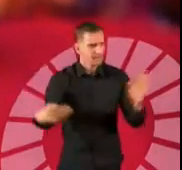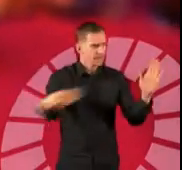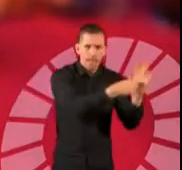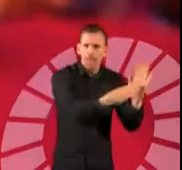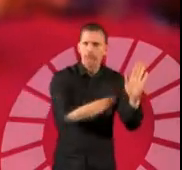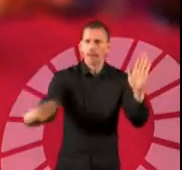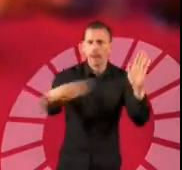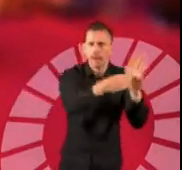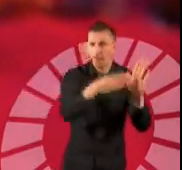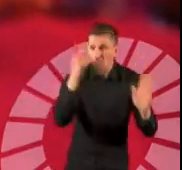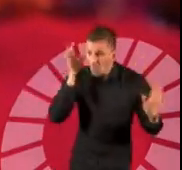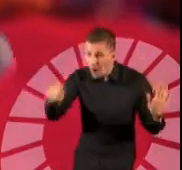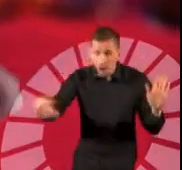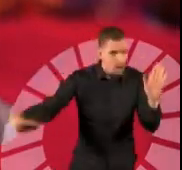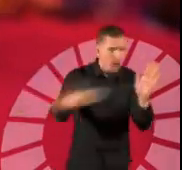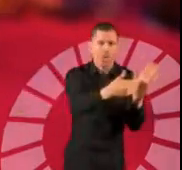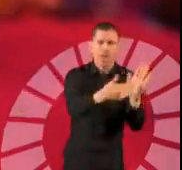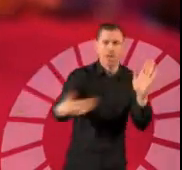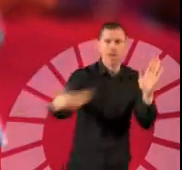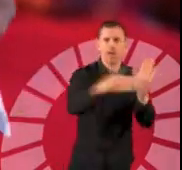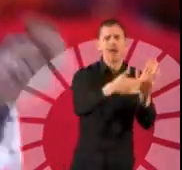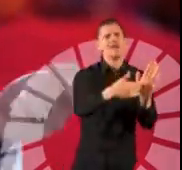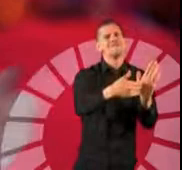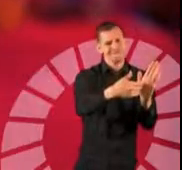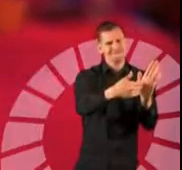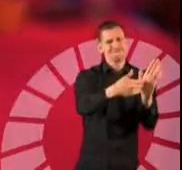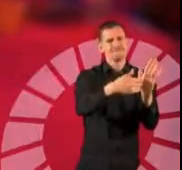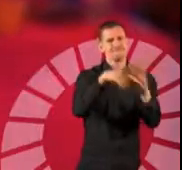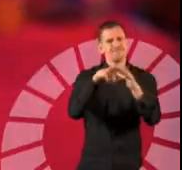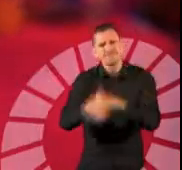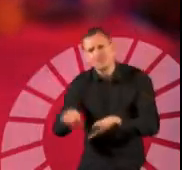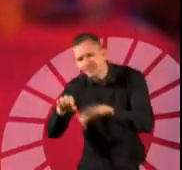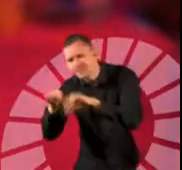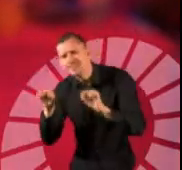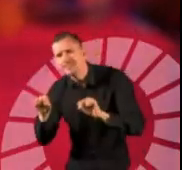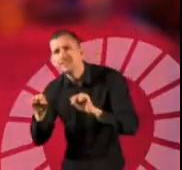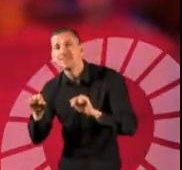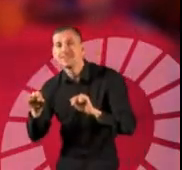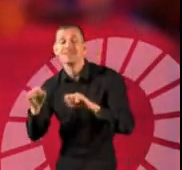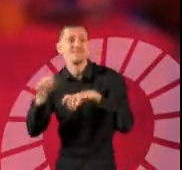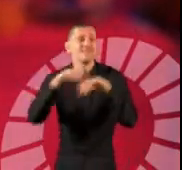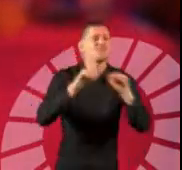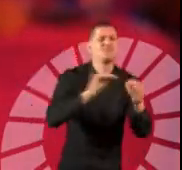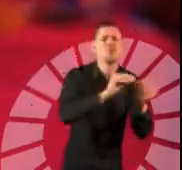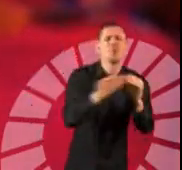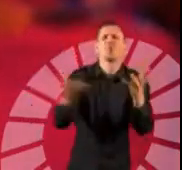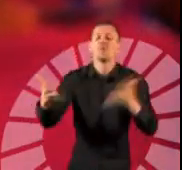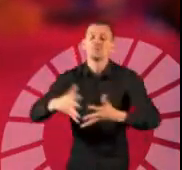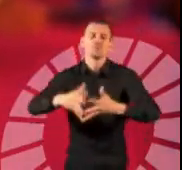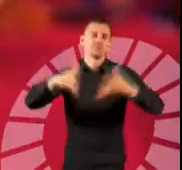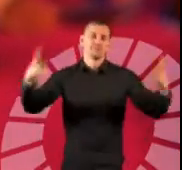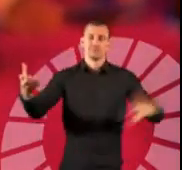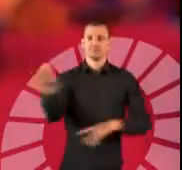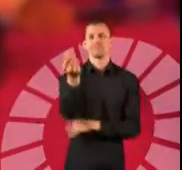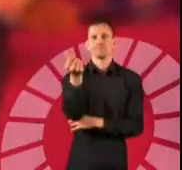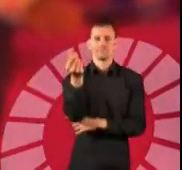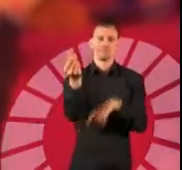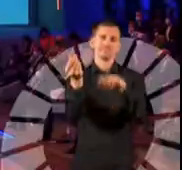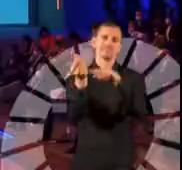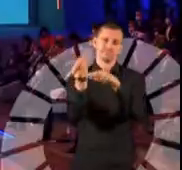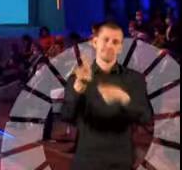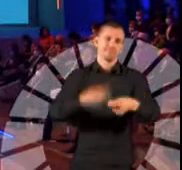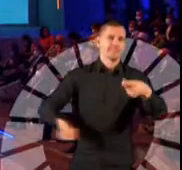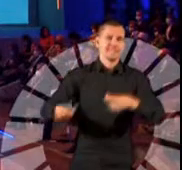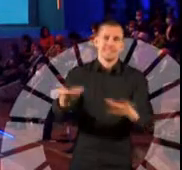takes money. That is why at GPE's financing conference at the end of July in London, hosted